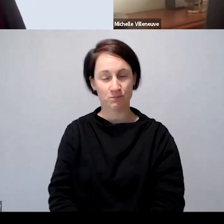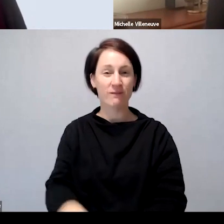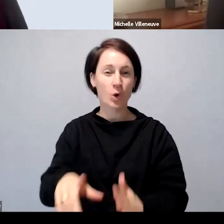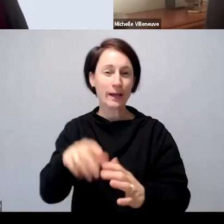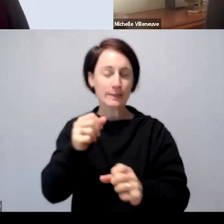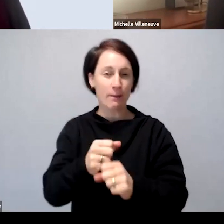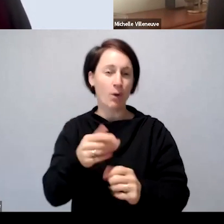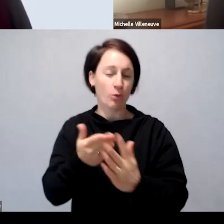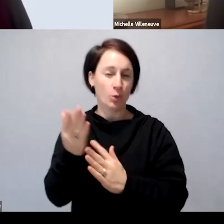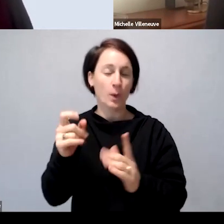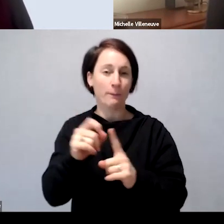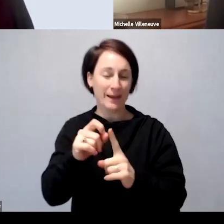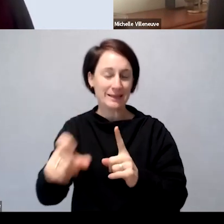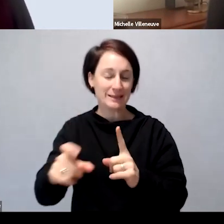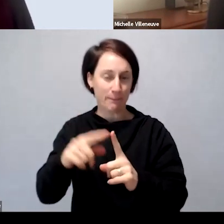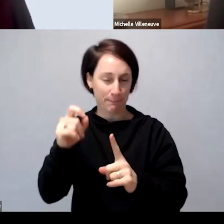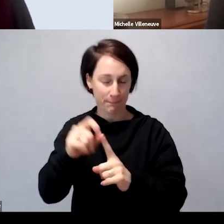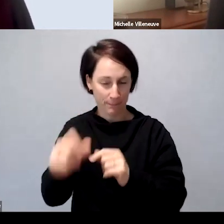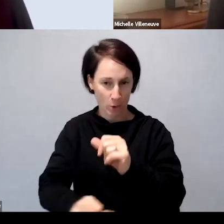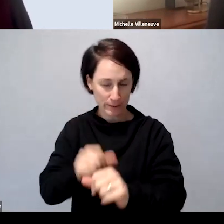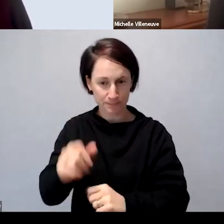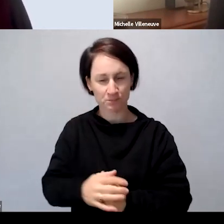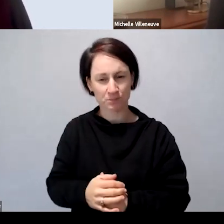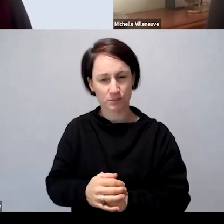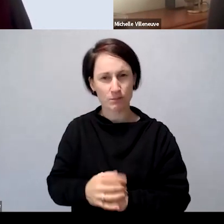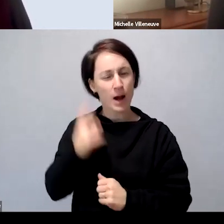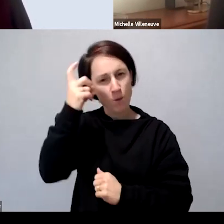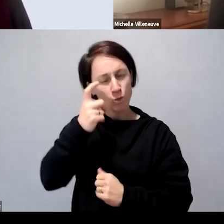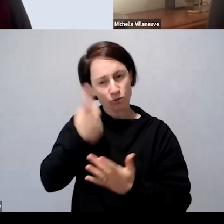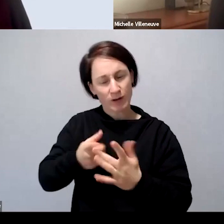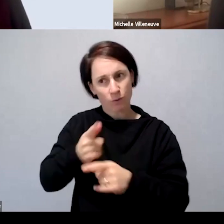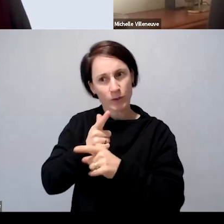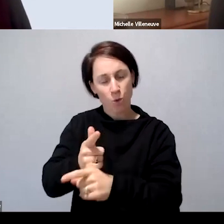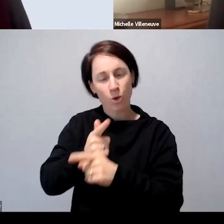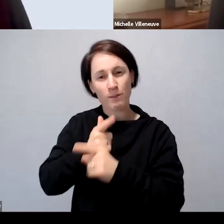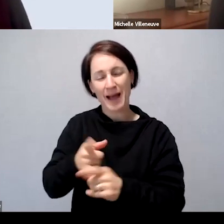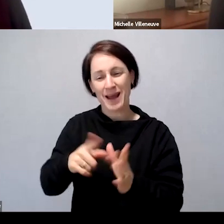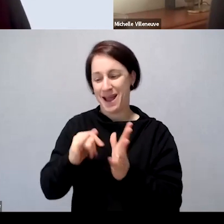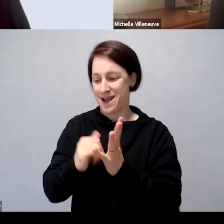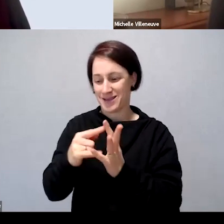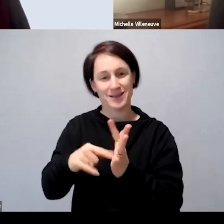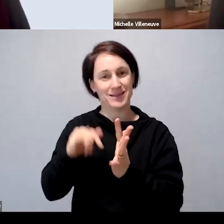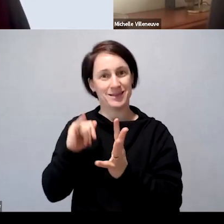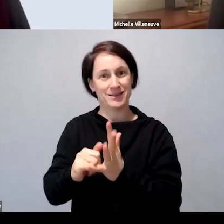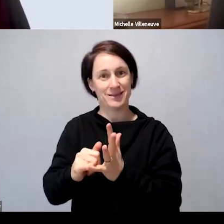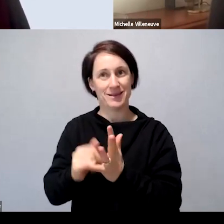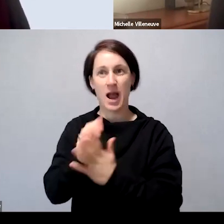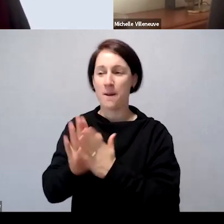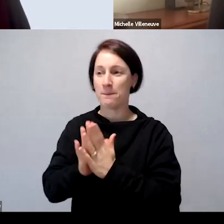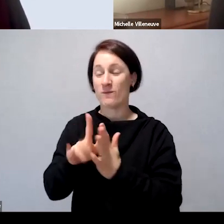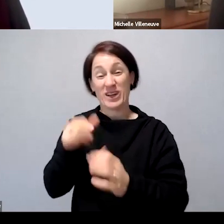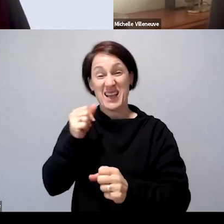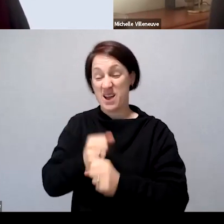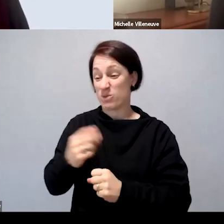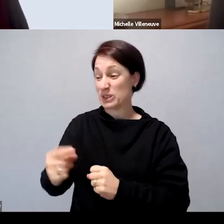process that you've outlined. I'm curious if the reduction of risk to assets comes into play in your work, reducing displacement times, lower cost to